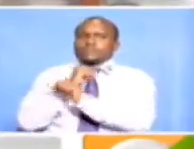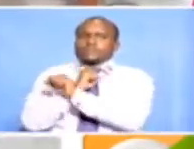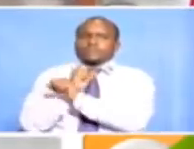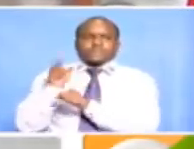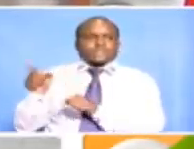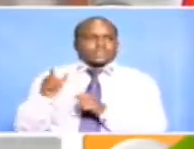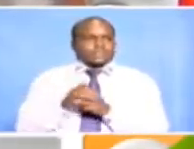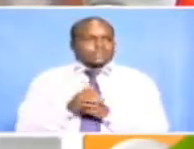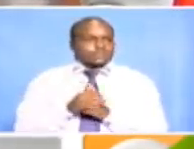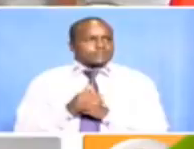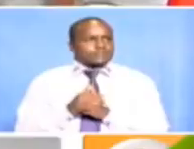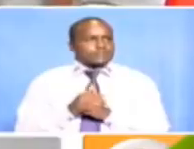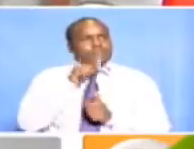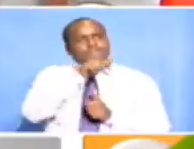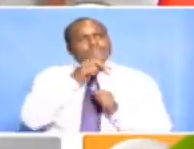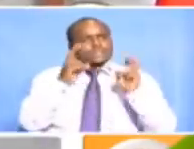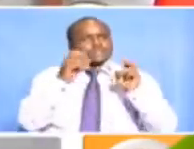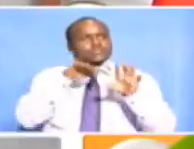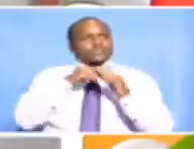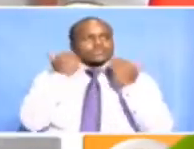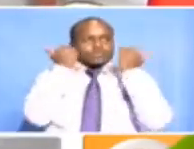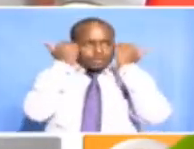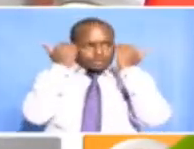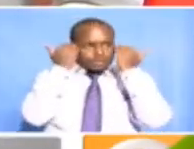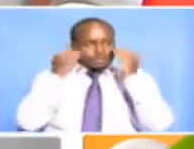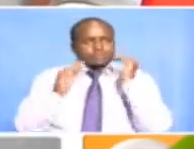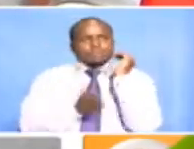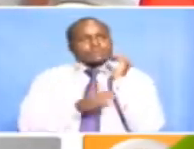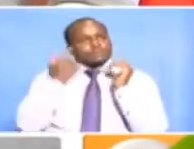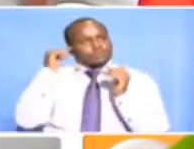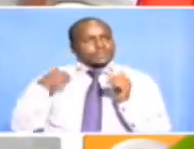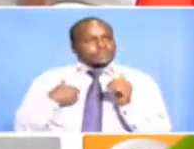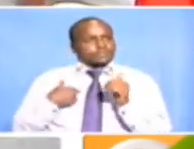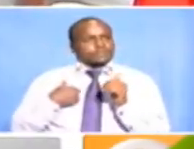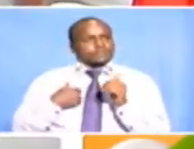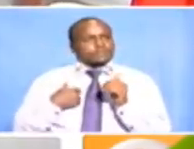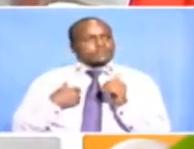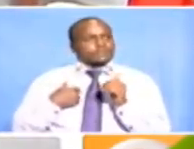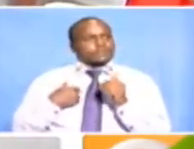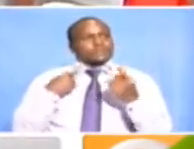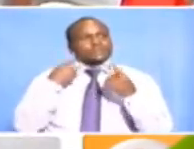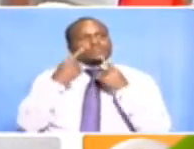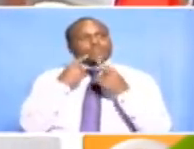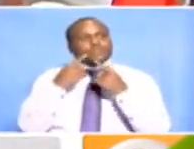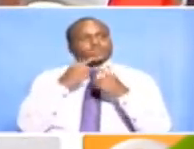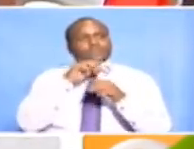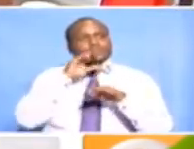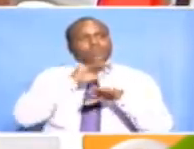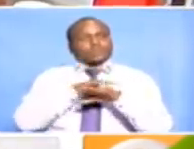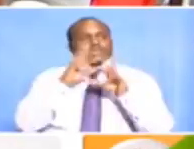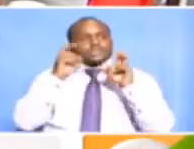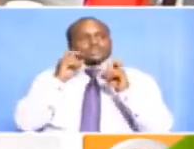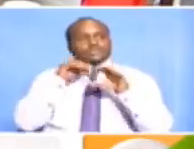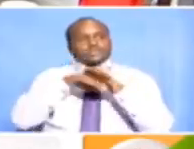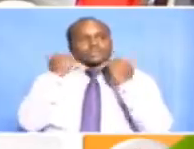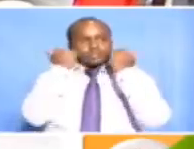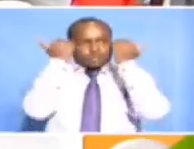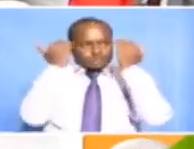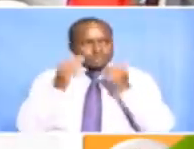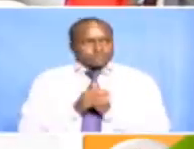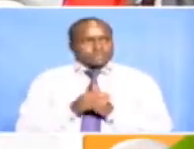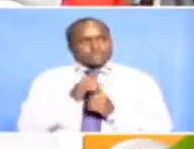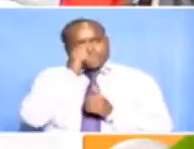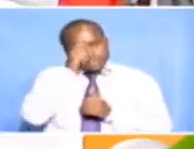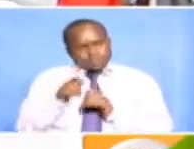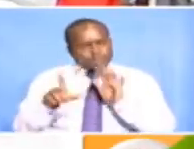her. You see, this is a matter pending before court. It will be sub judice for me to talk on a matter which is pending before court. I respect the